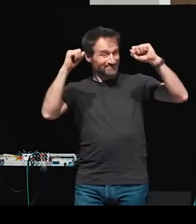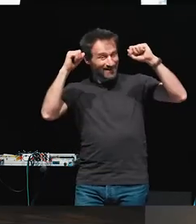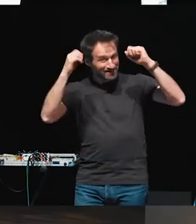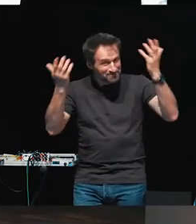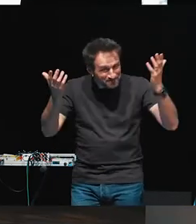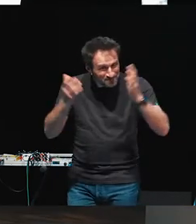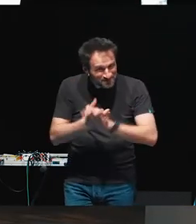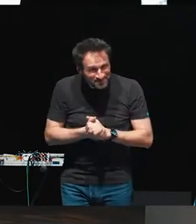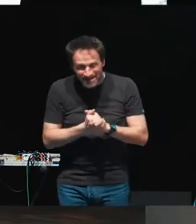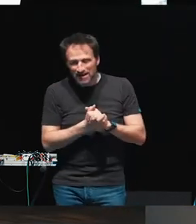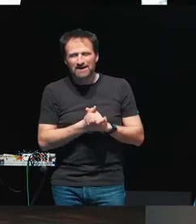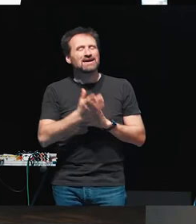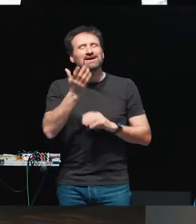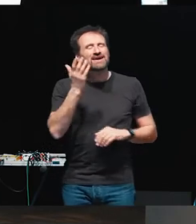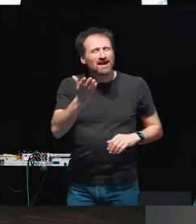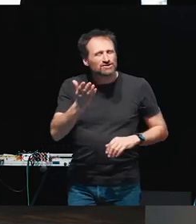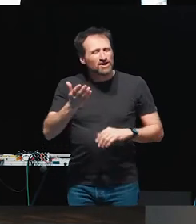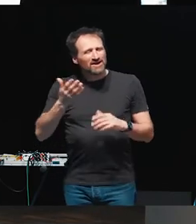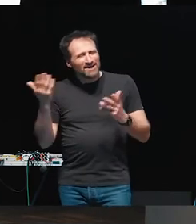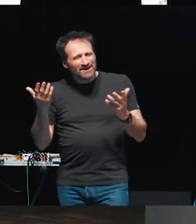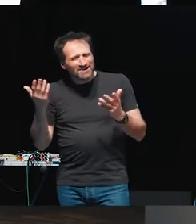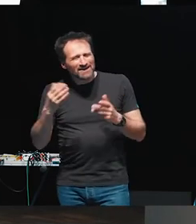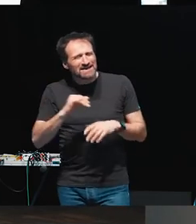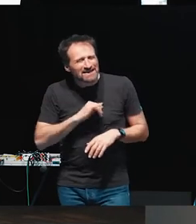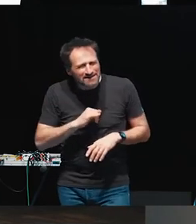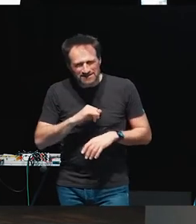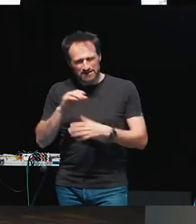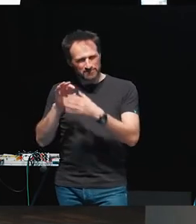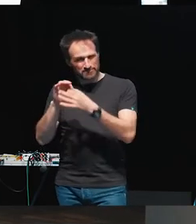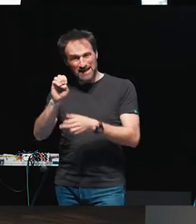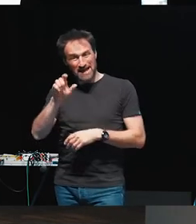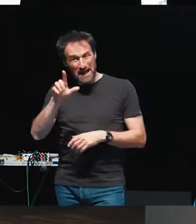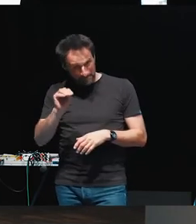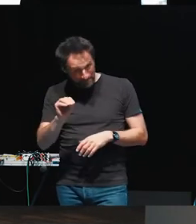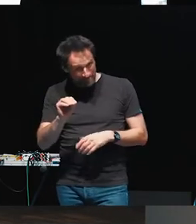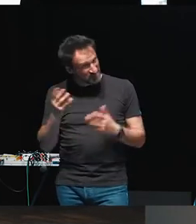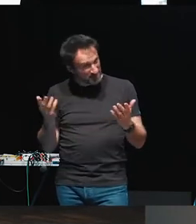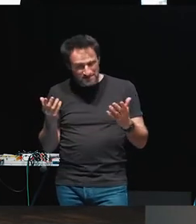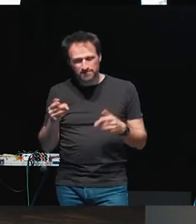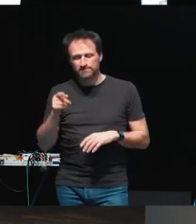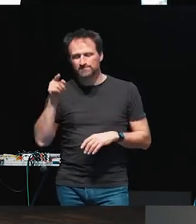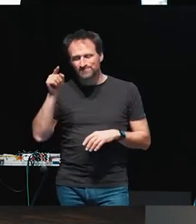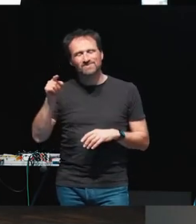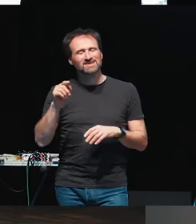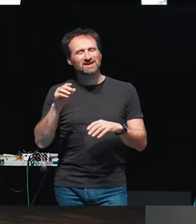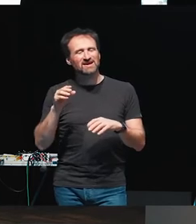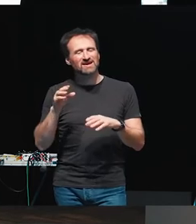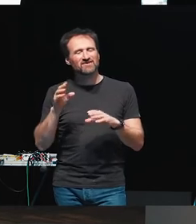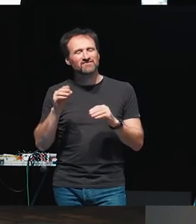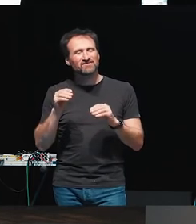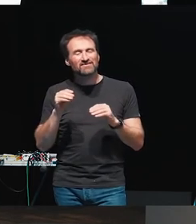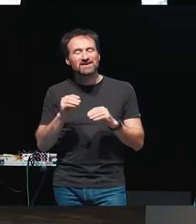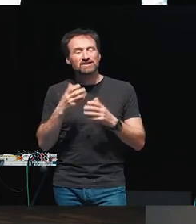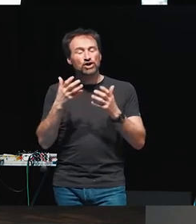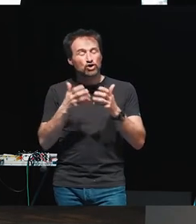So what it's very interesting about is that it uses the compiler not as a